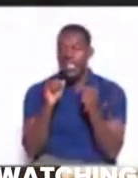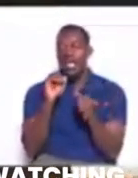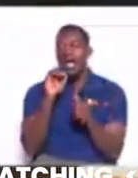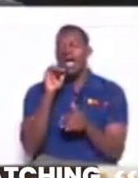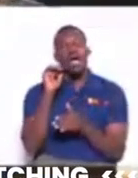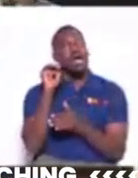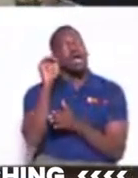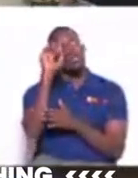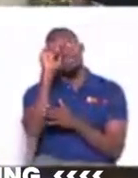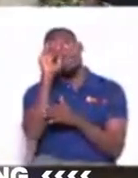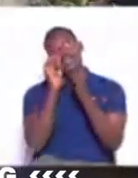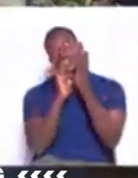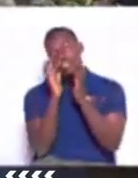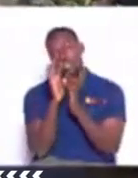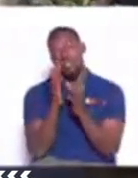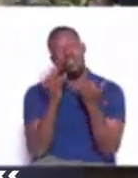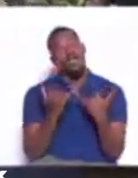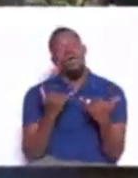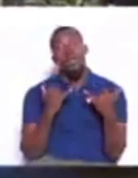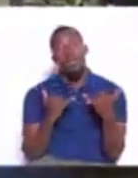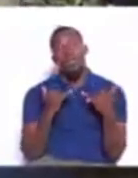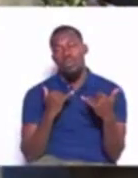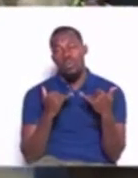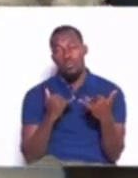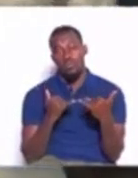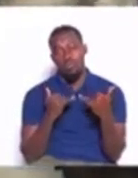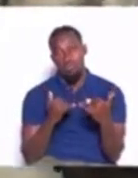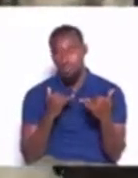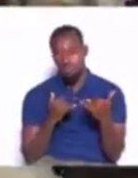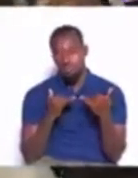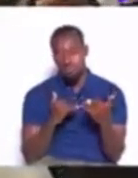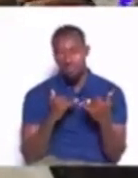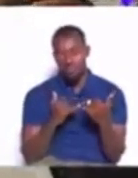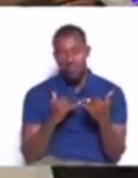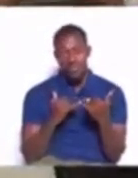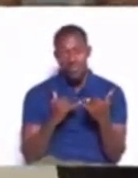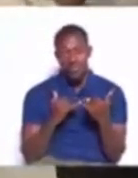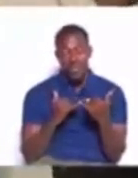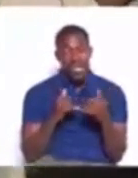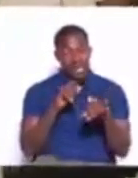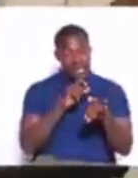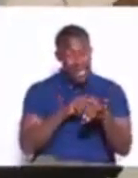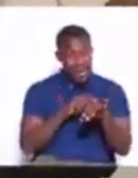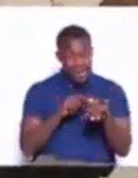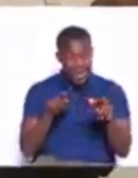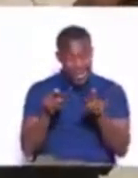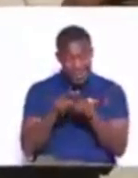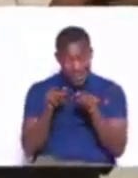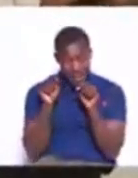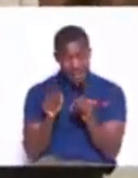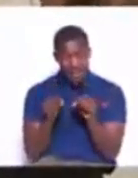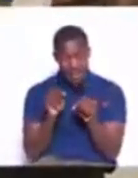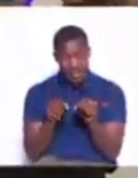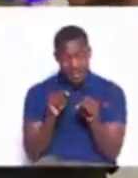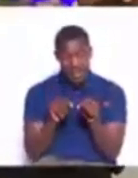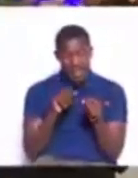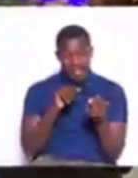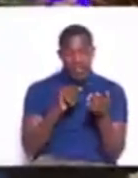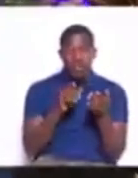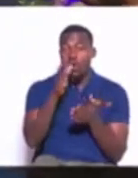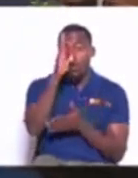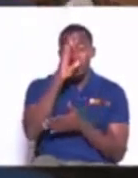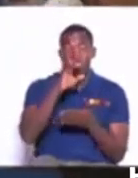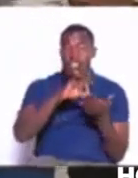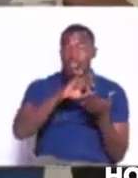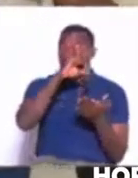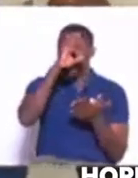for it now. Muombe Yesu akupatie sasa. It's moments like this, muda kama huu, that the Spirit of God comes down.